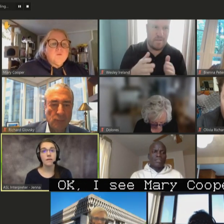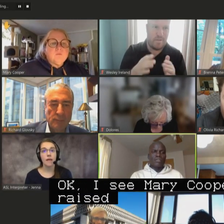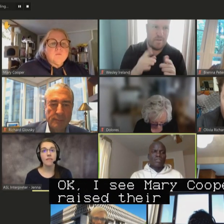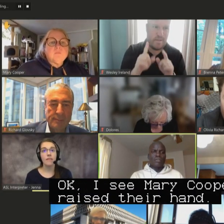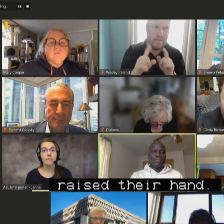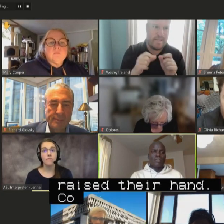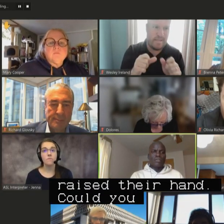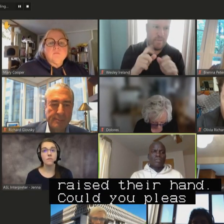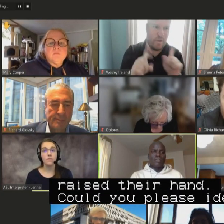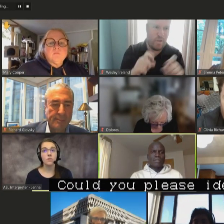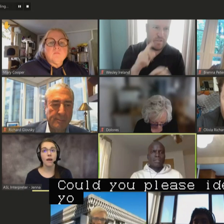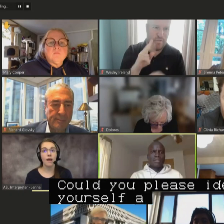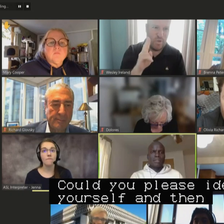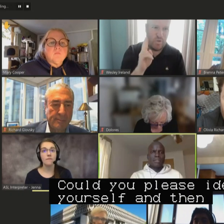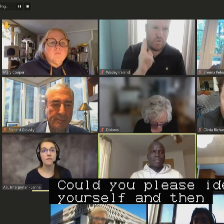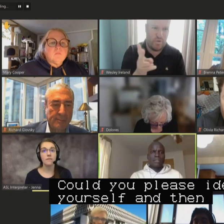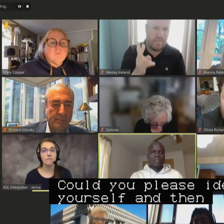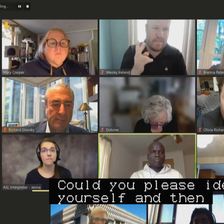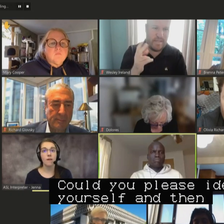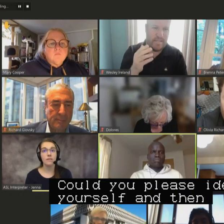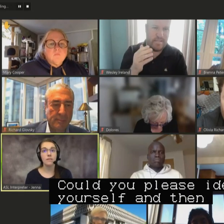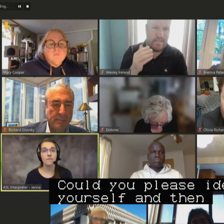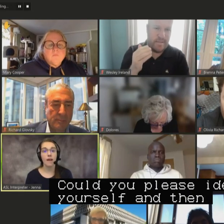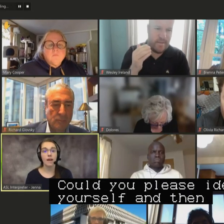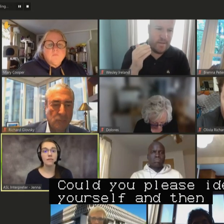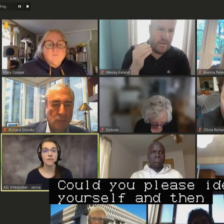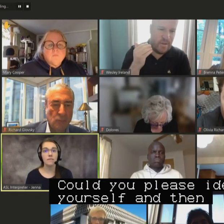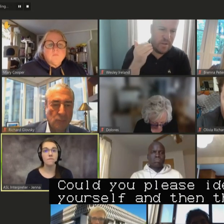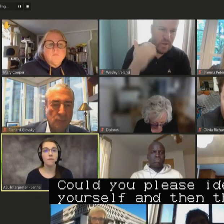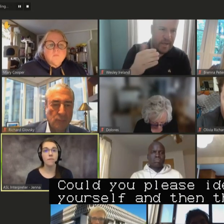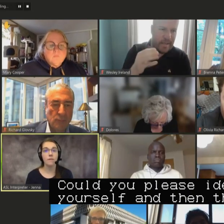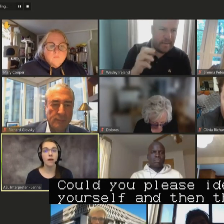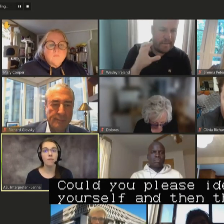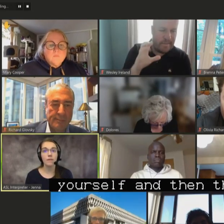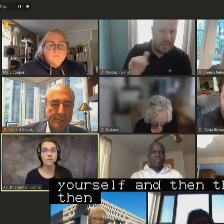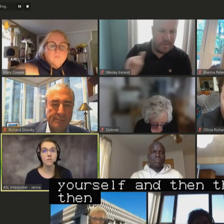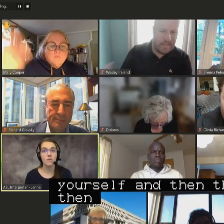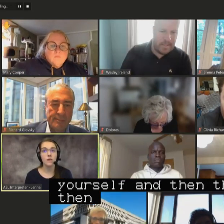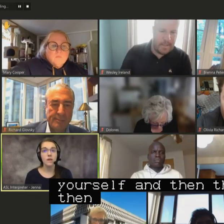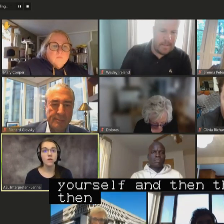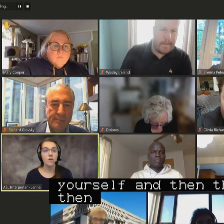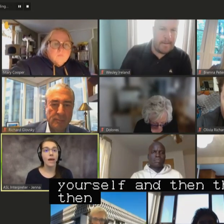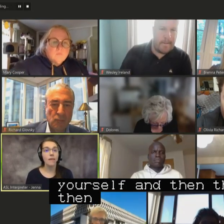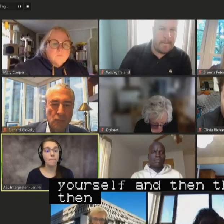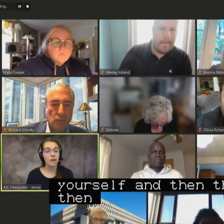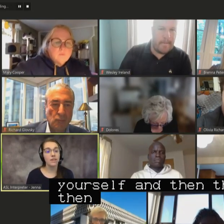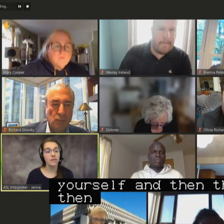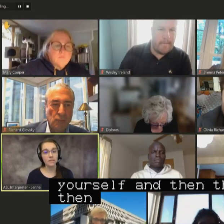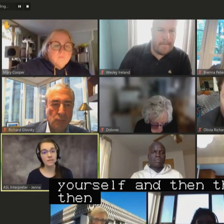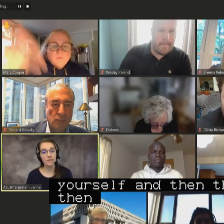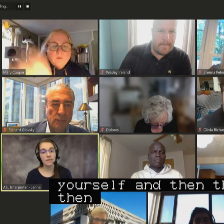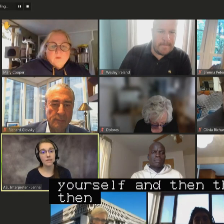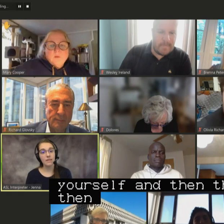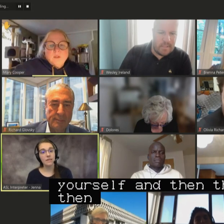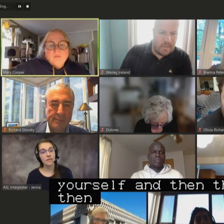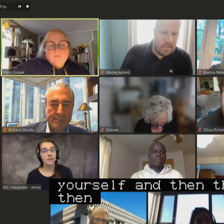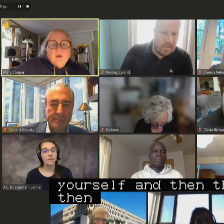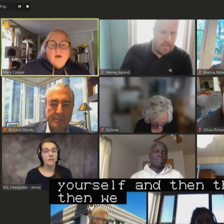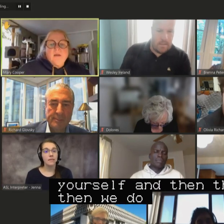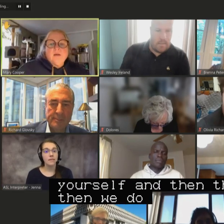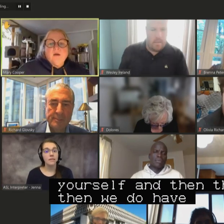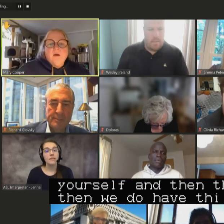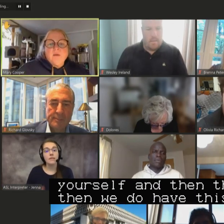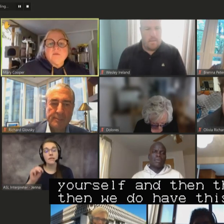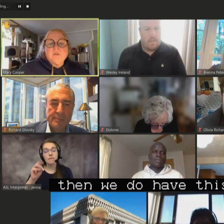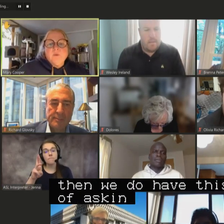thank you. And then we do have this policy of asking for public comment. So go ahead, Mary. Yeah,